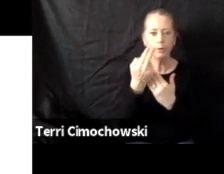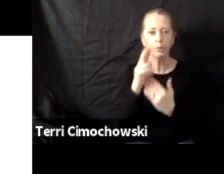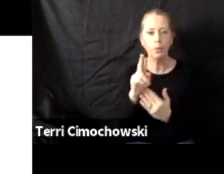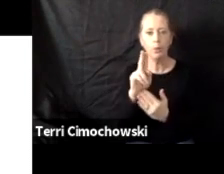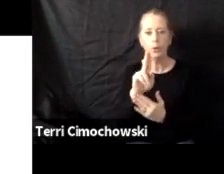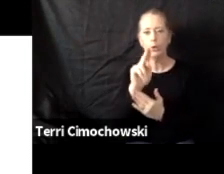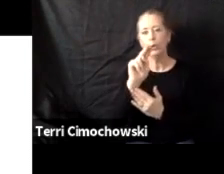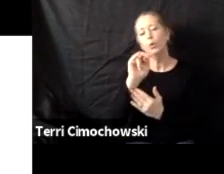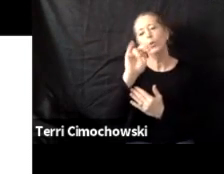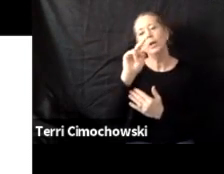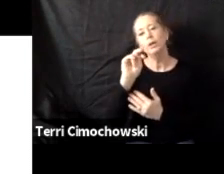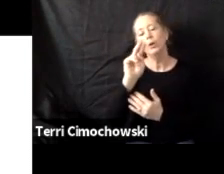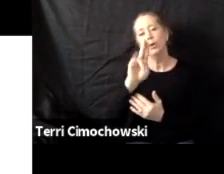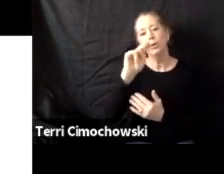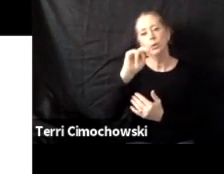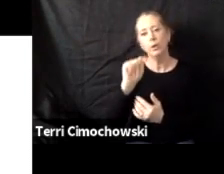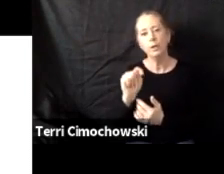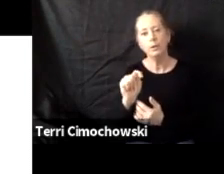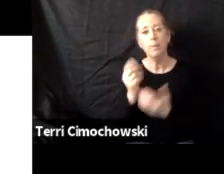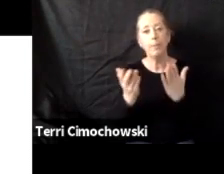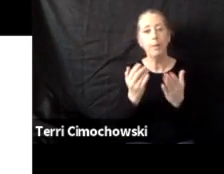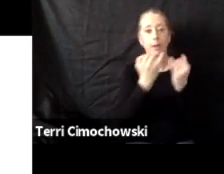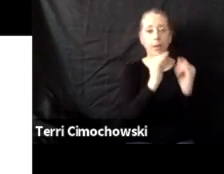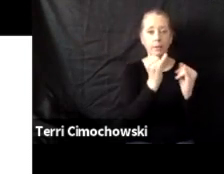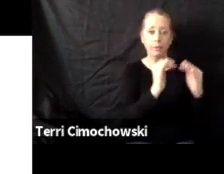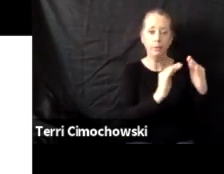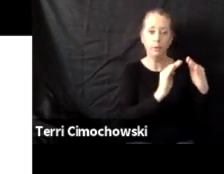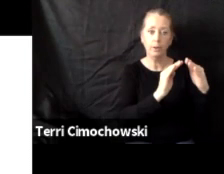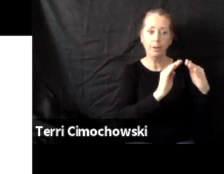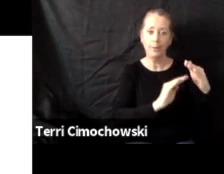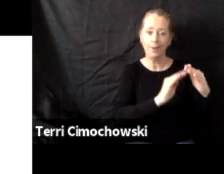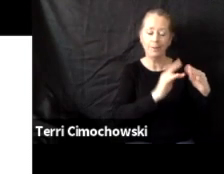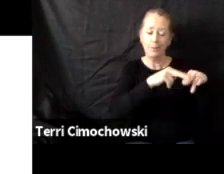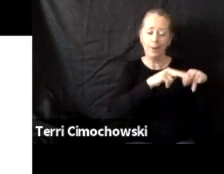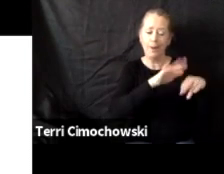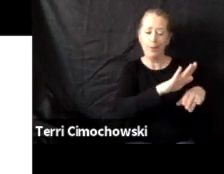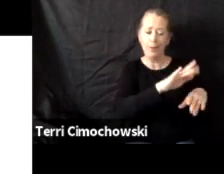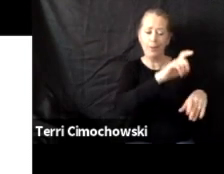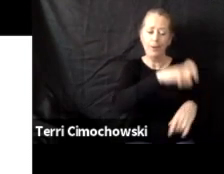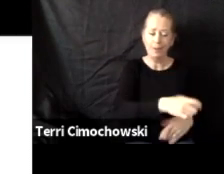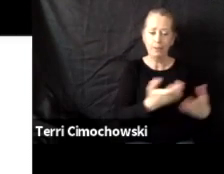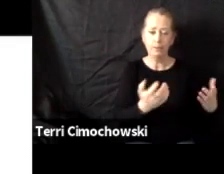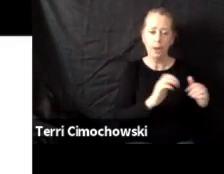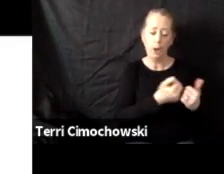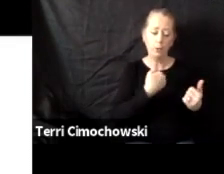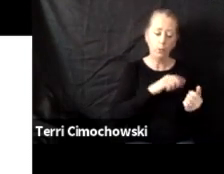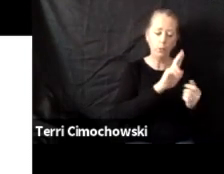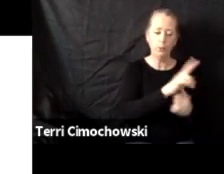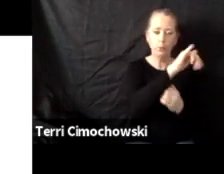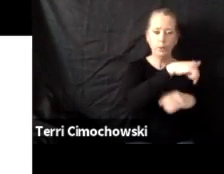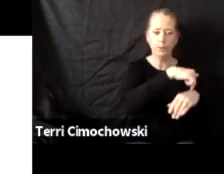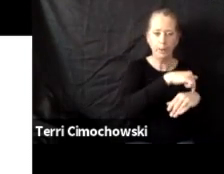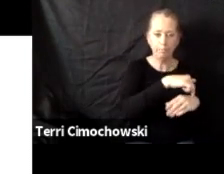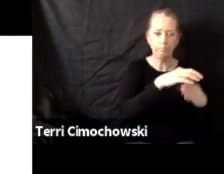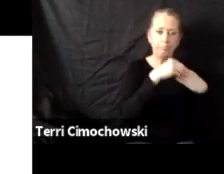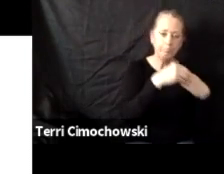unit, or it could sometimes be individually based on the needs of students. So how do we really utilize our flexible time in a way